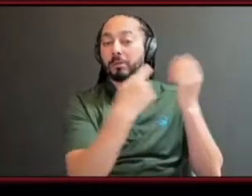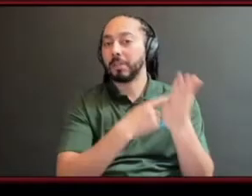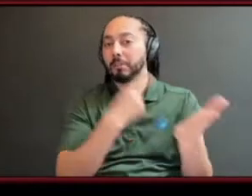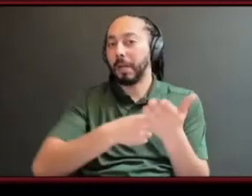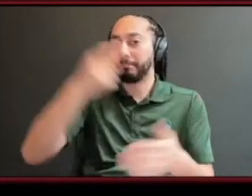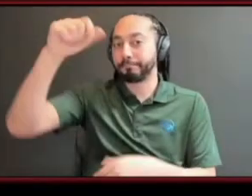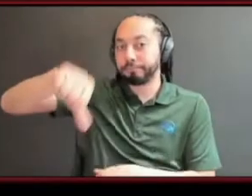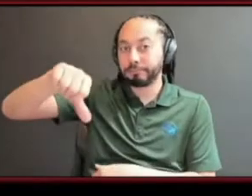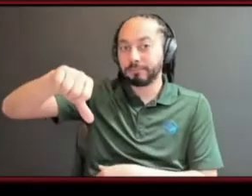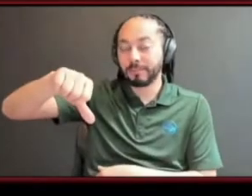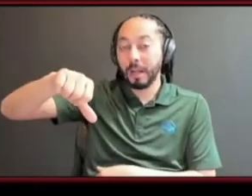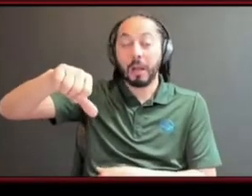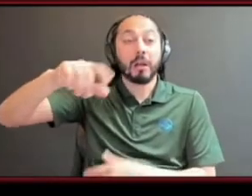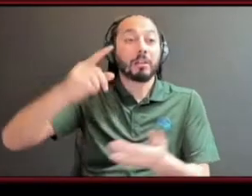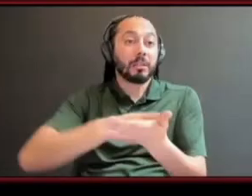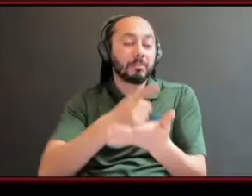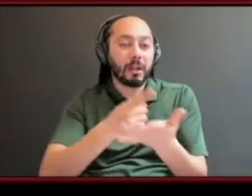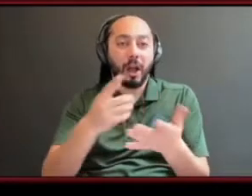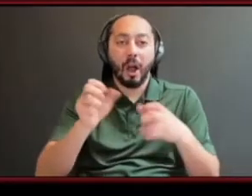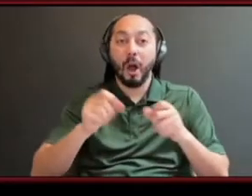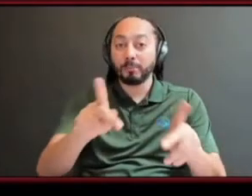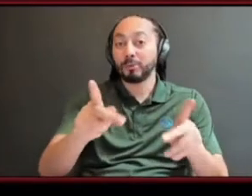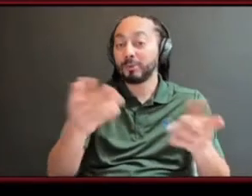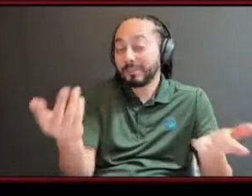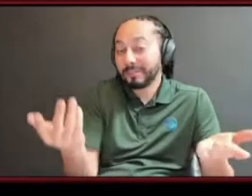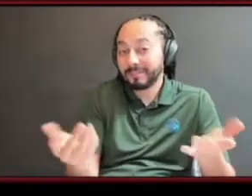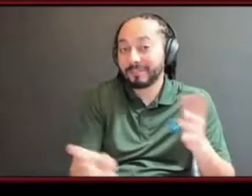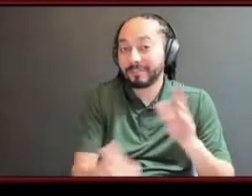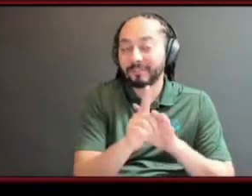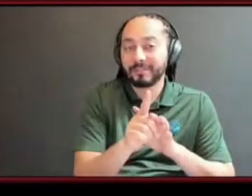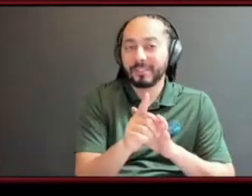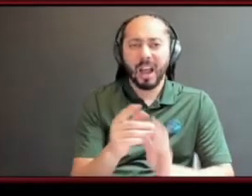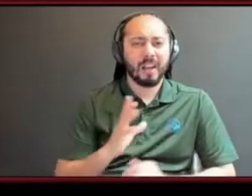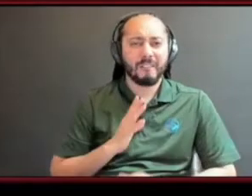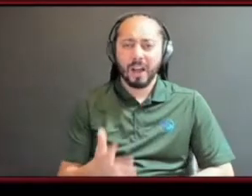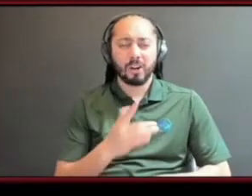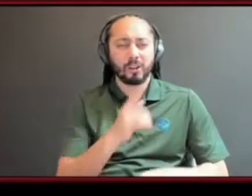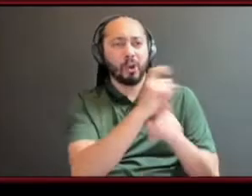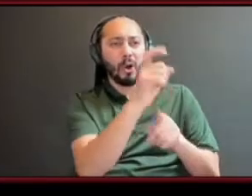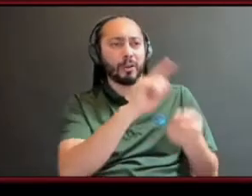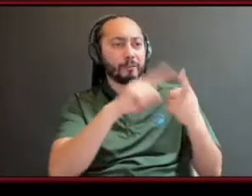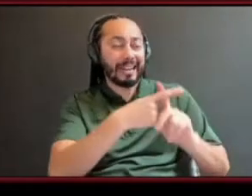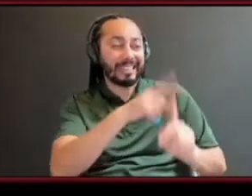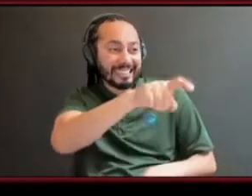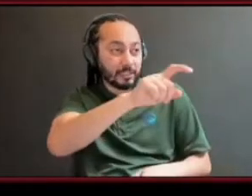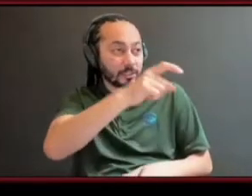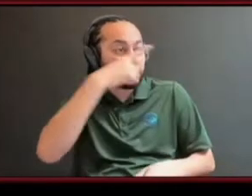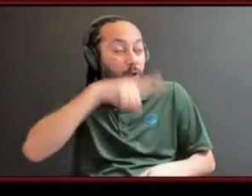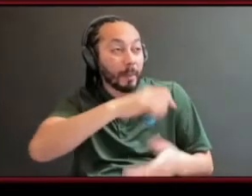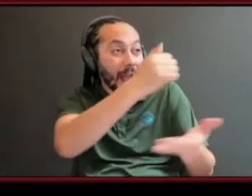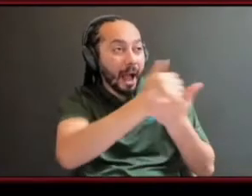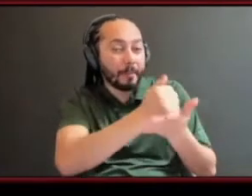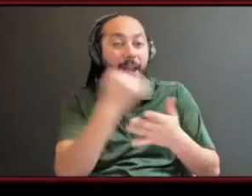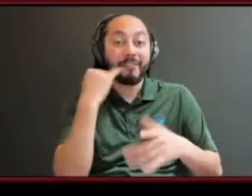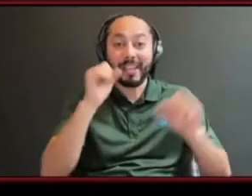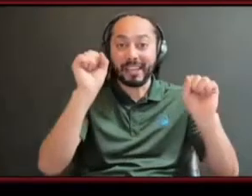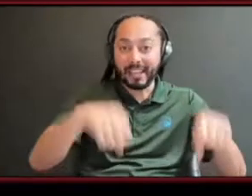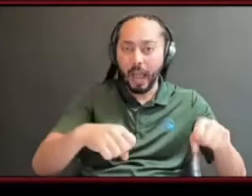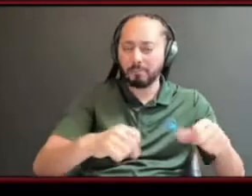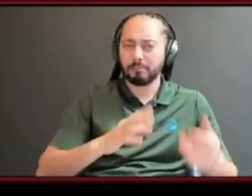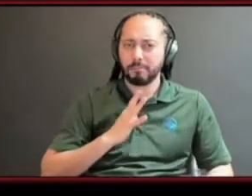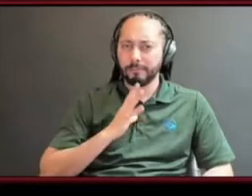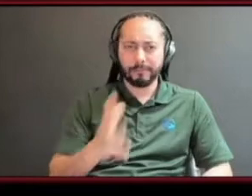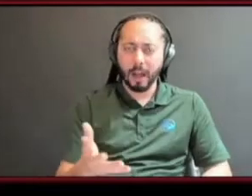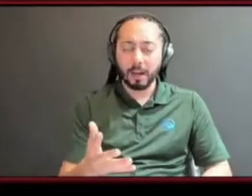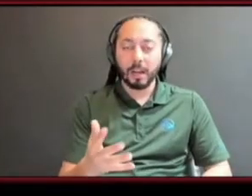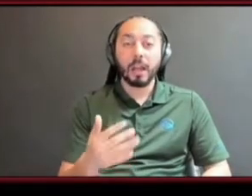and it's like it's not a bad thing to be like to call your friend or to call somebody and be like hey i need this if they can do it for you but it's not not in the sense